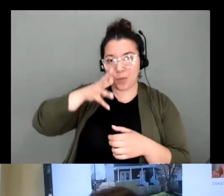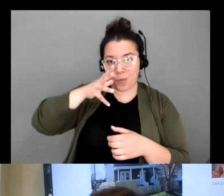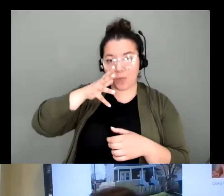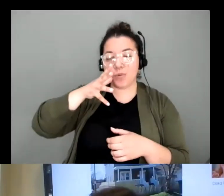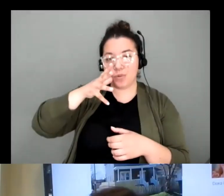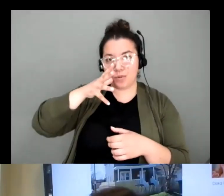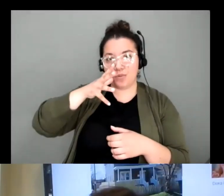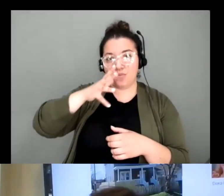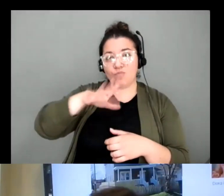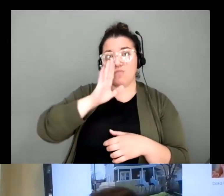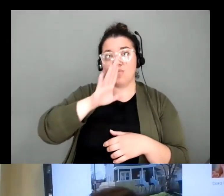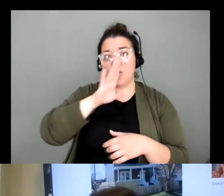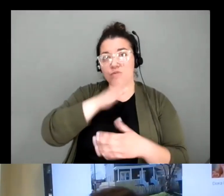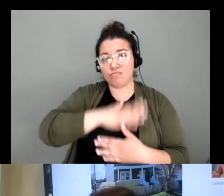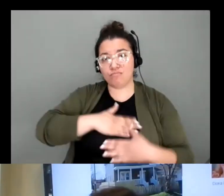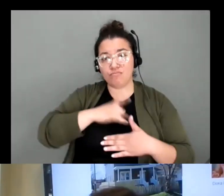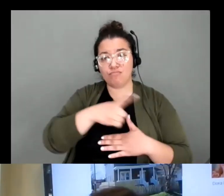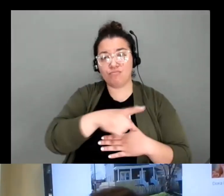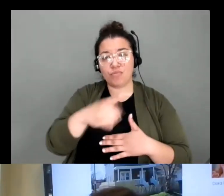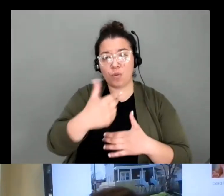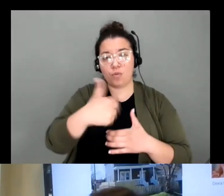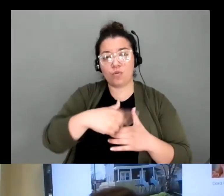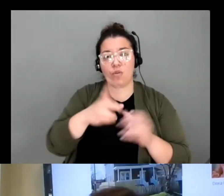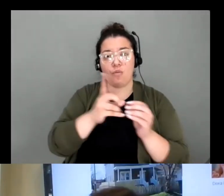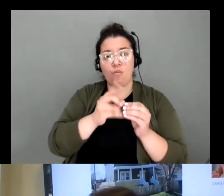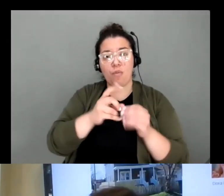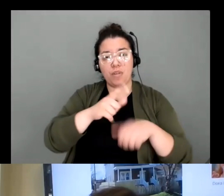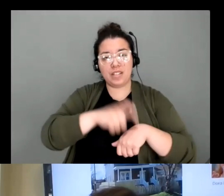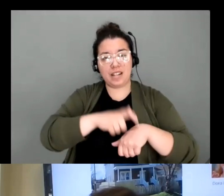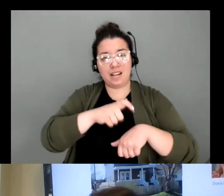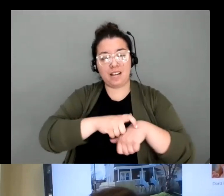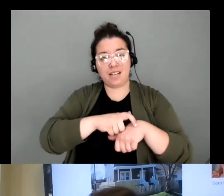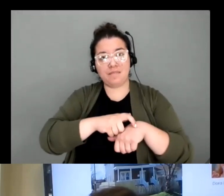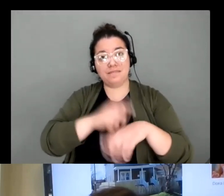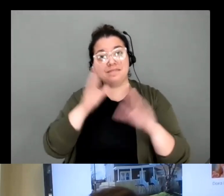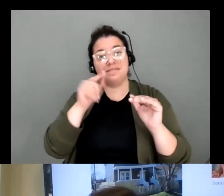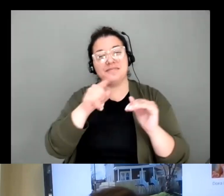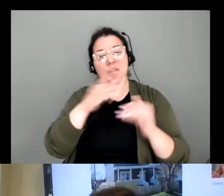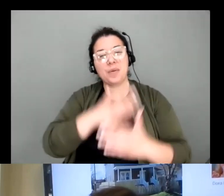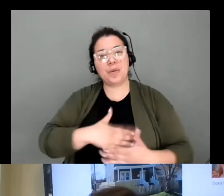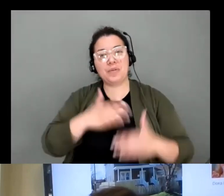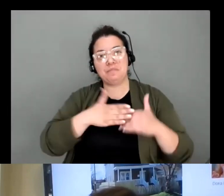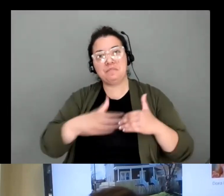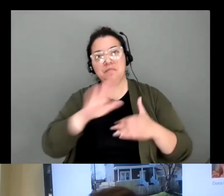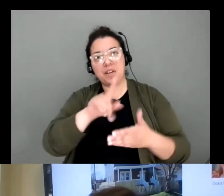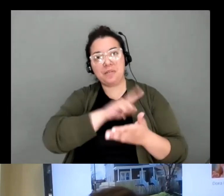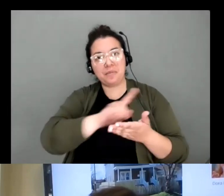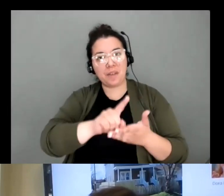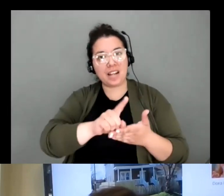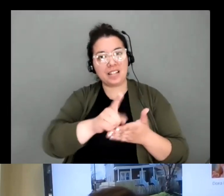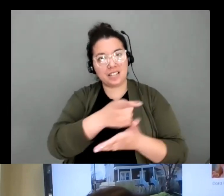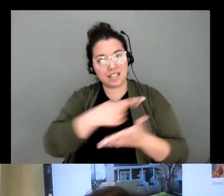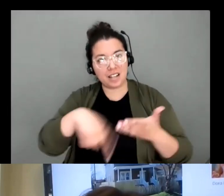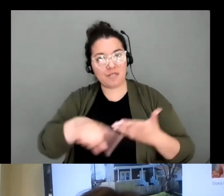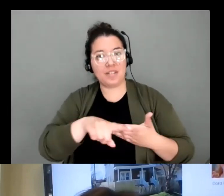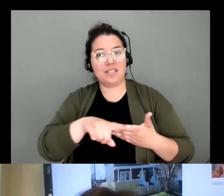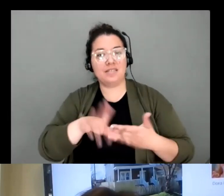more time. And until then, I hope you have a great rest of your week and next week, and we will